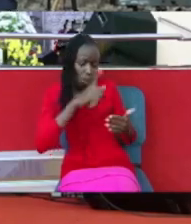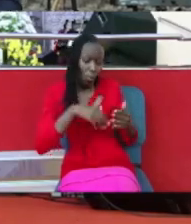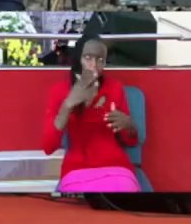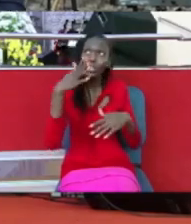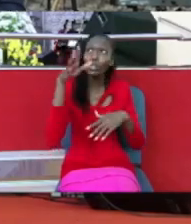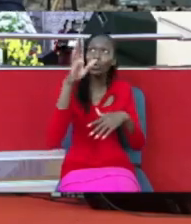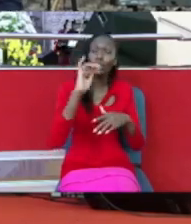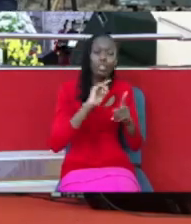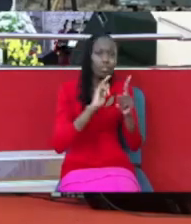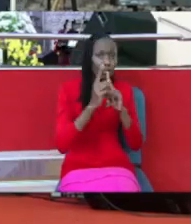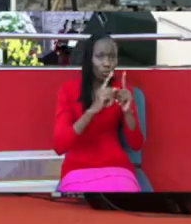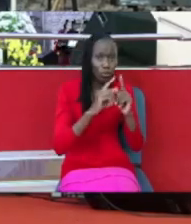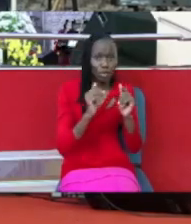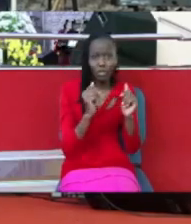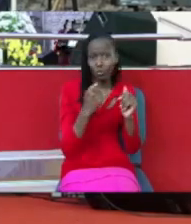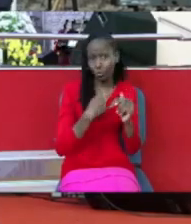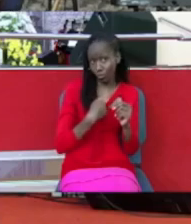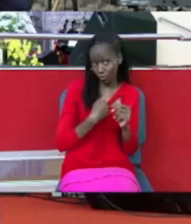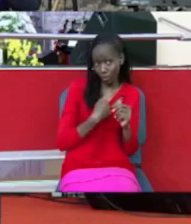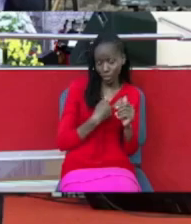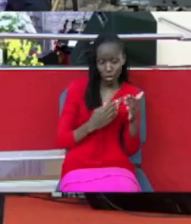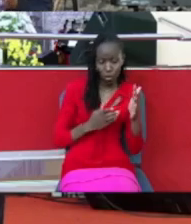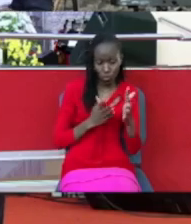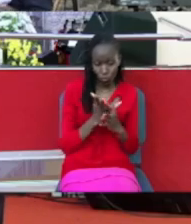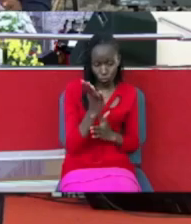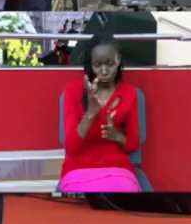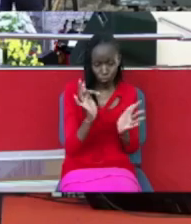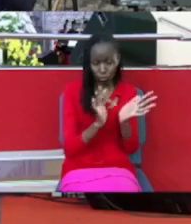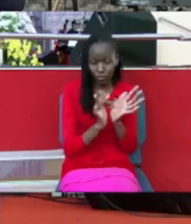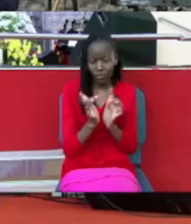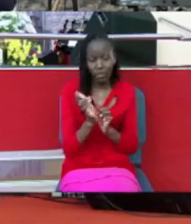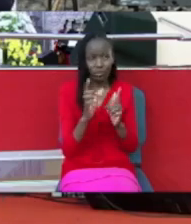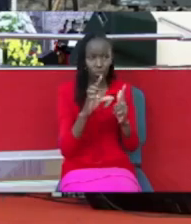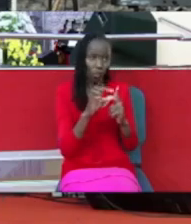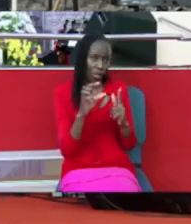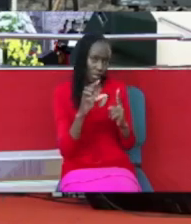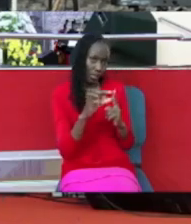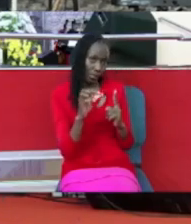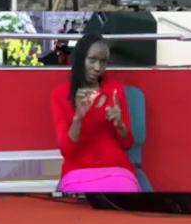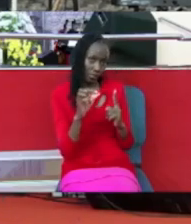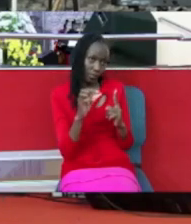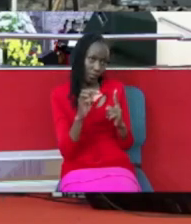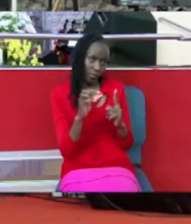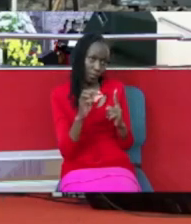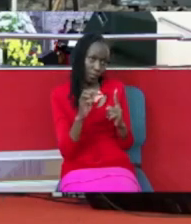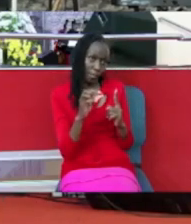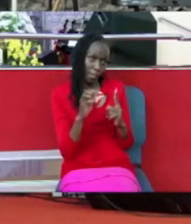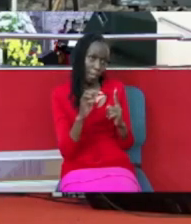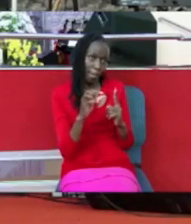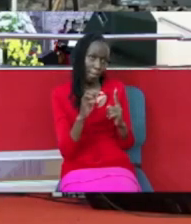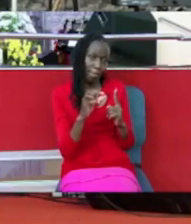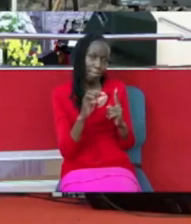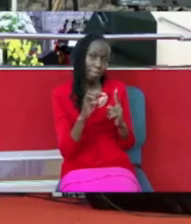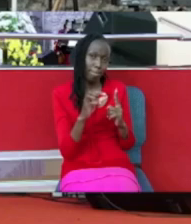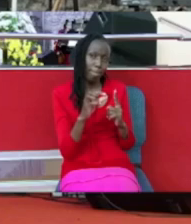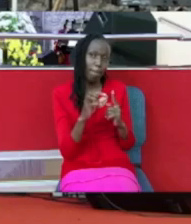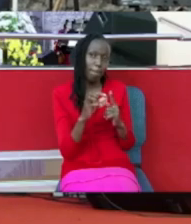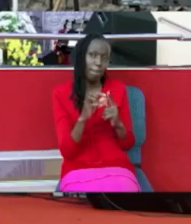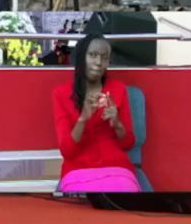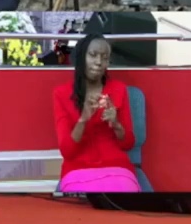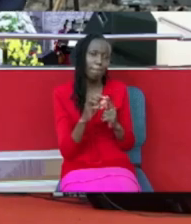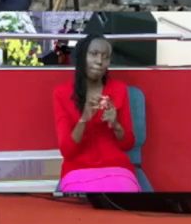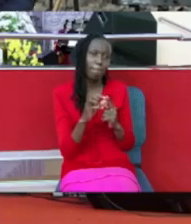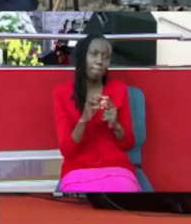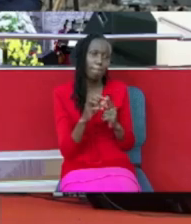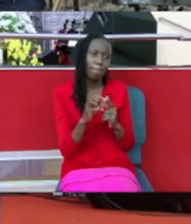me through the word I am reading. Ya kupasa kuweza kutulia na kuweza kuanza kujiuliza ni nini ambacho Bwana anasema kwangu kupitia